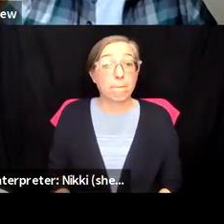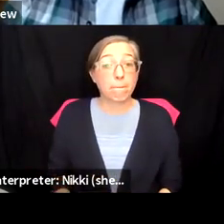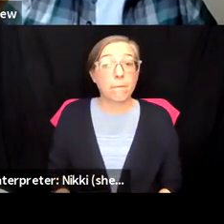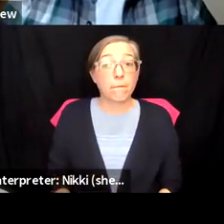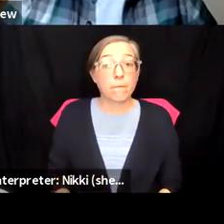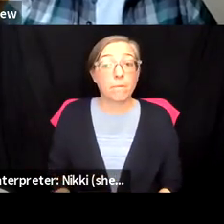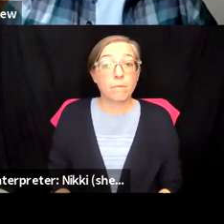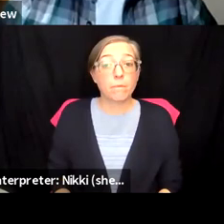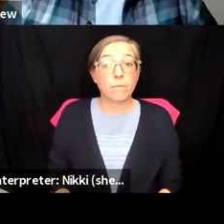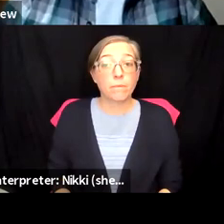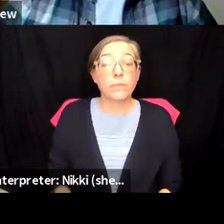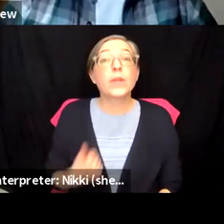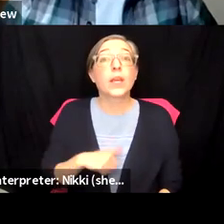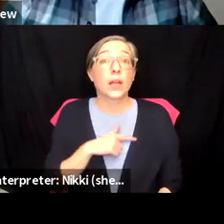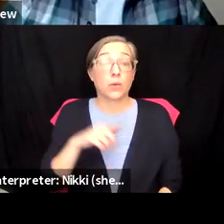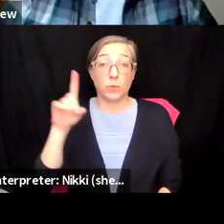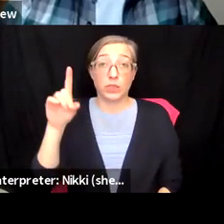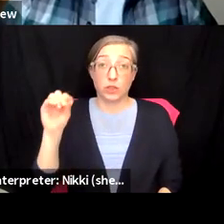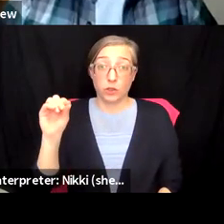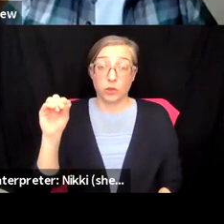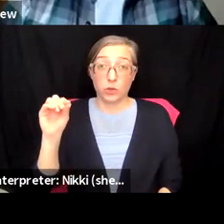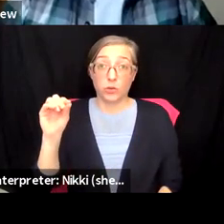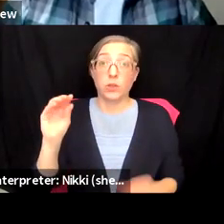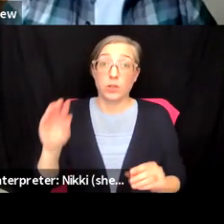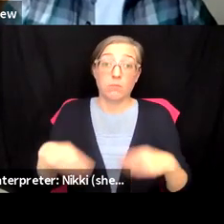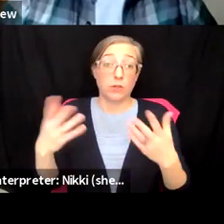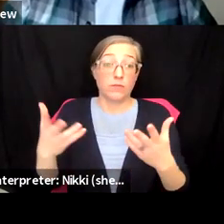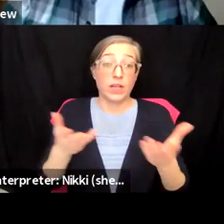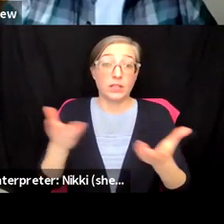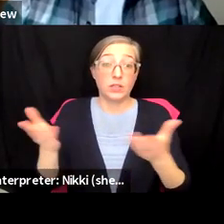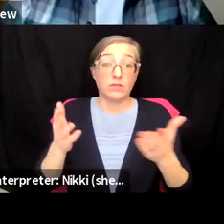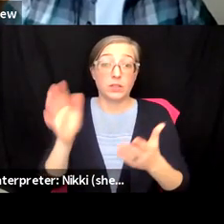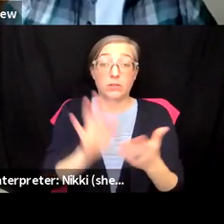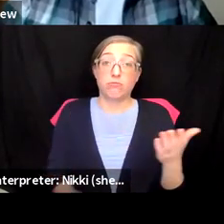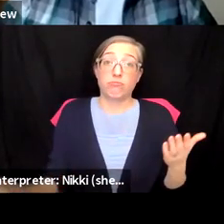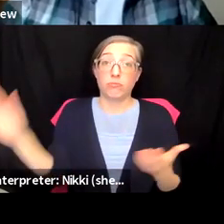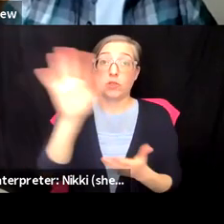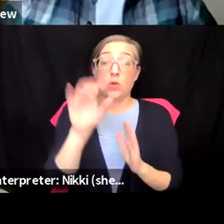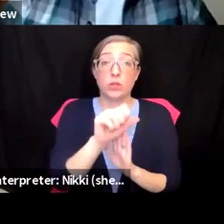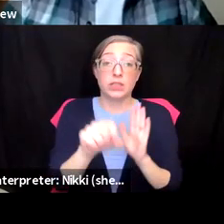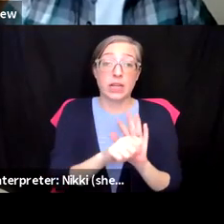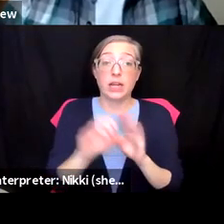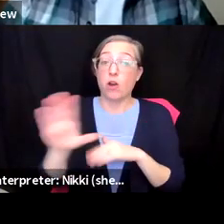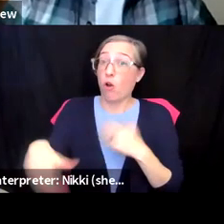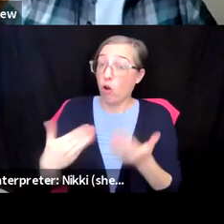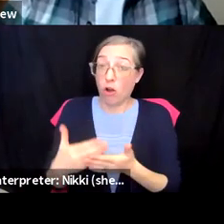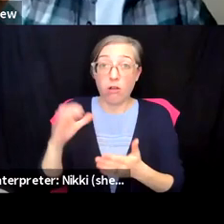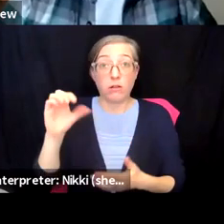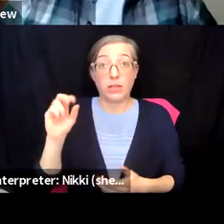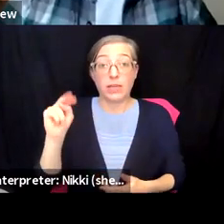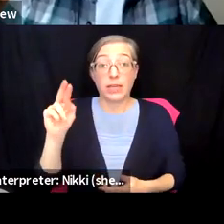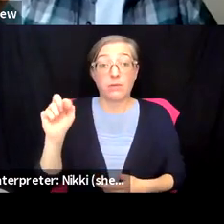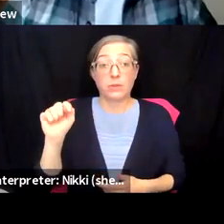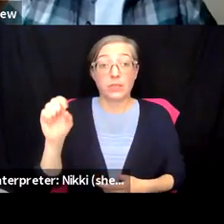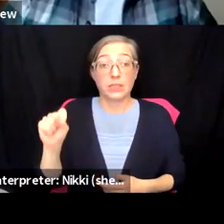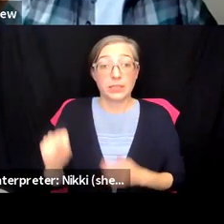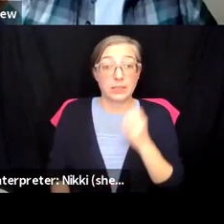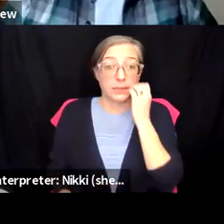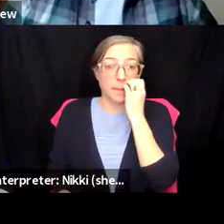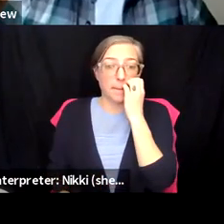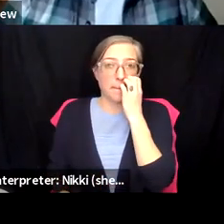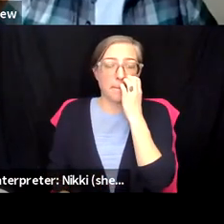do provide services across the state of Nebraska in all of the counties. And then also some of our